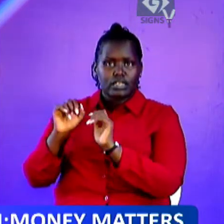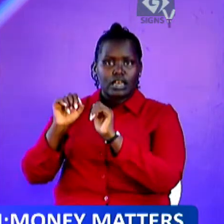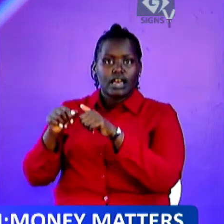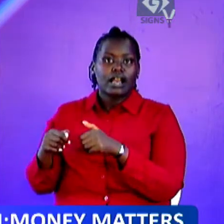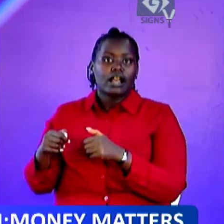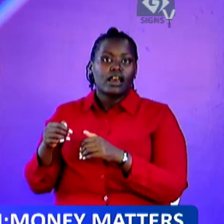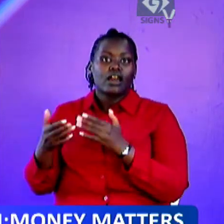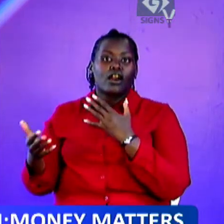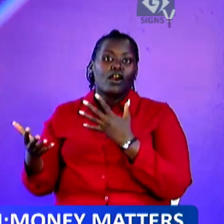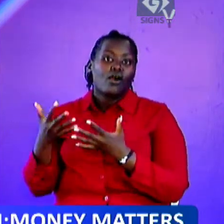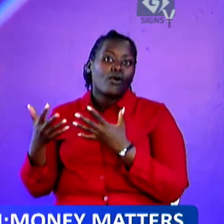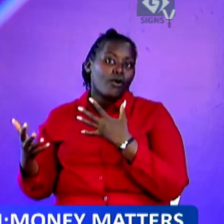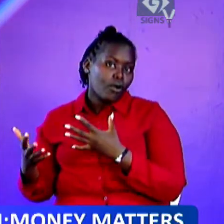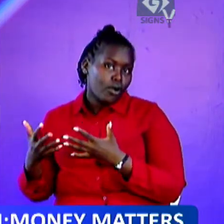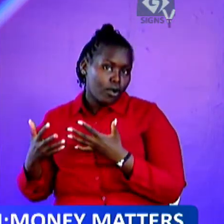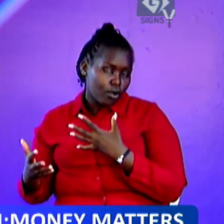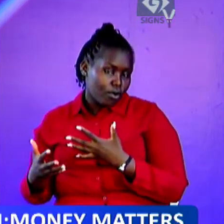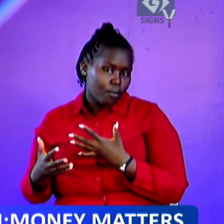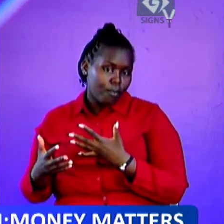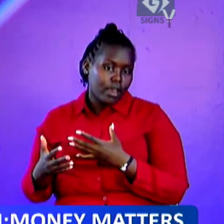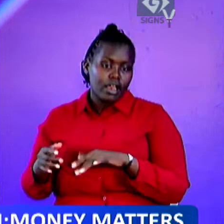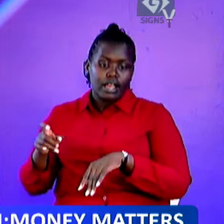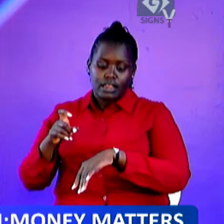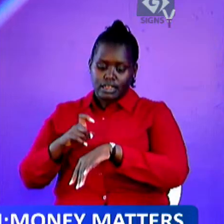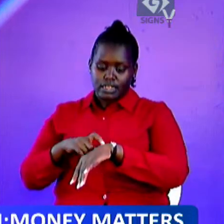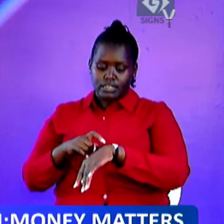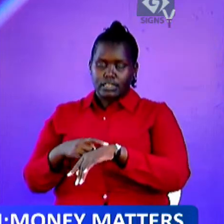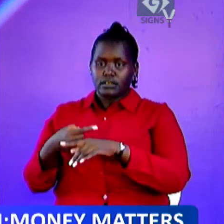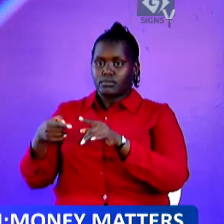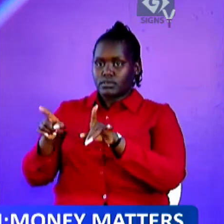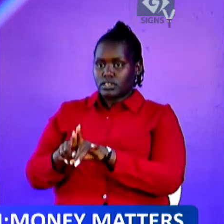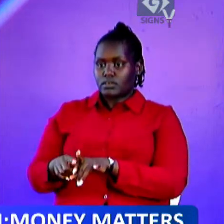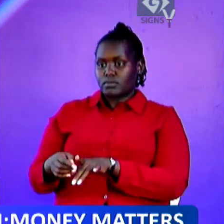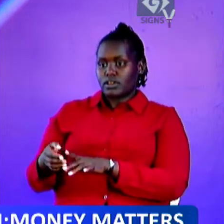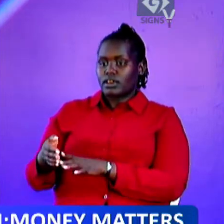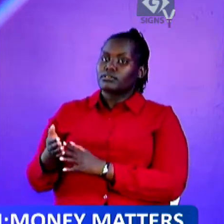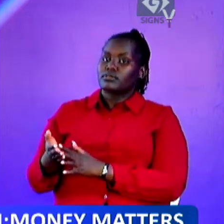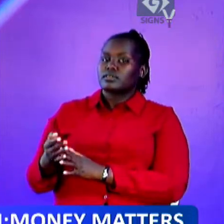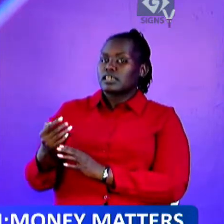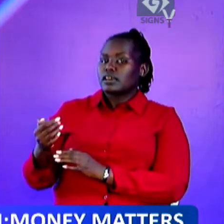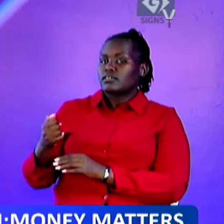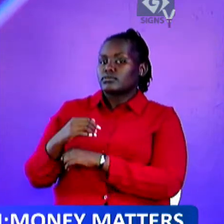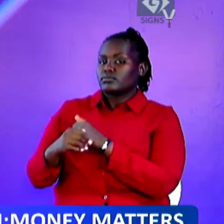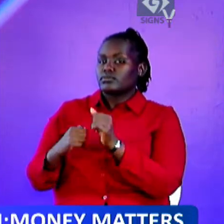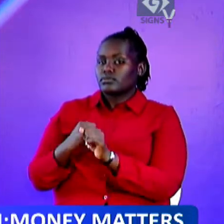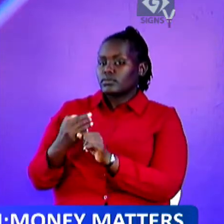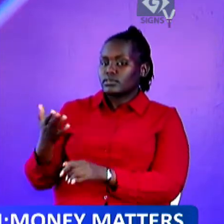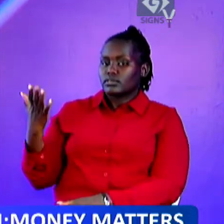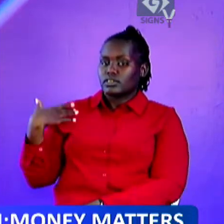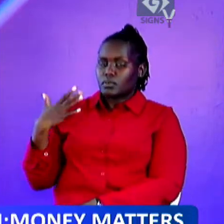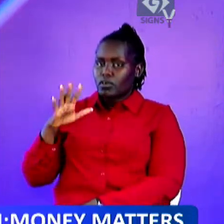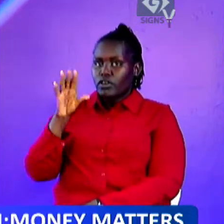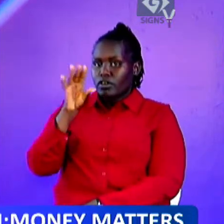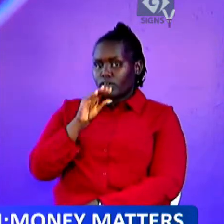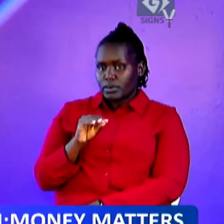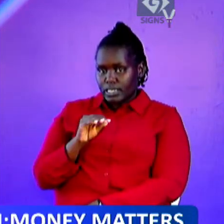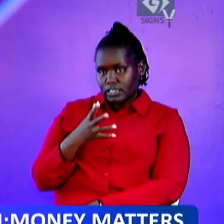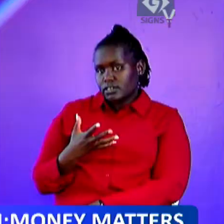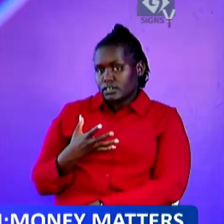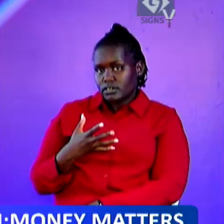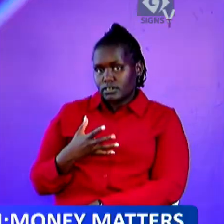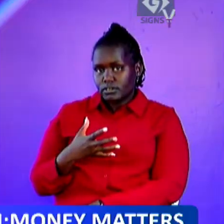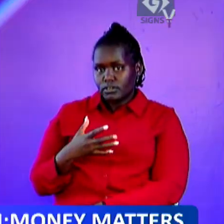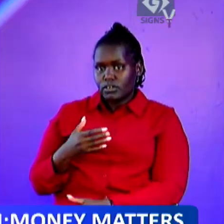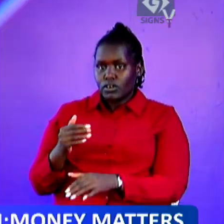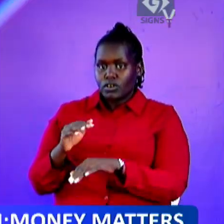that period to the same period a year ago. Yeah. So they will say inflation is at 5%. So that means goods